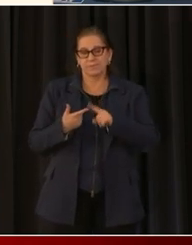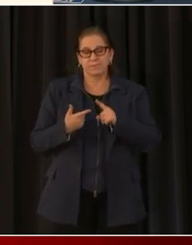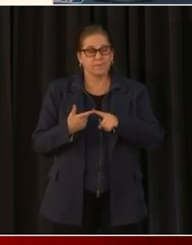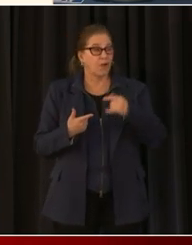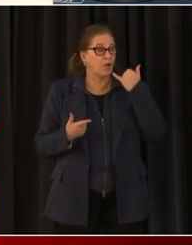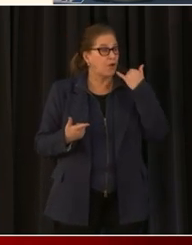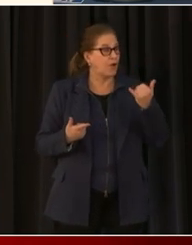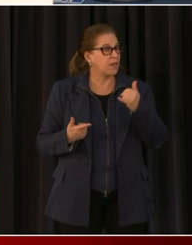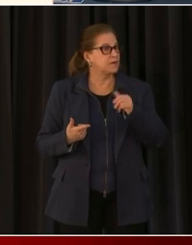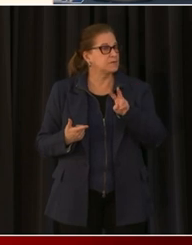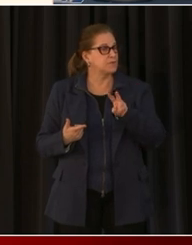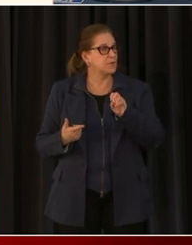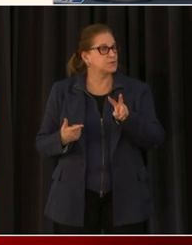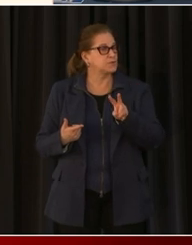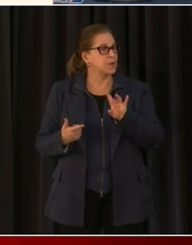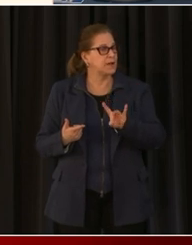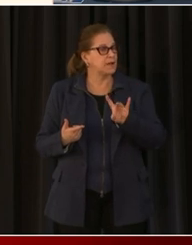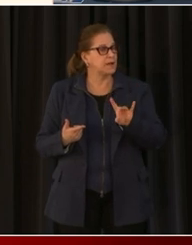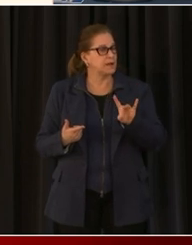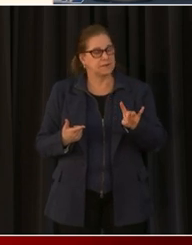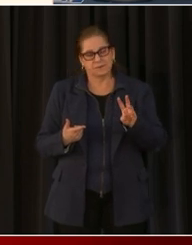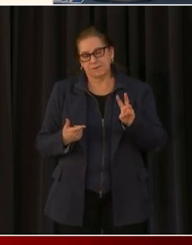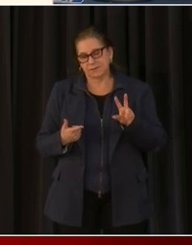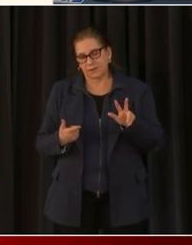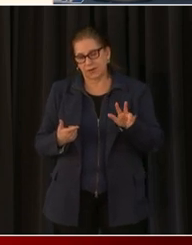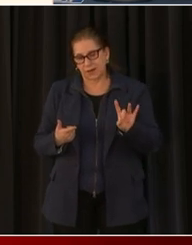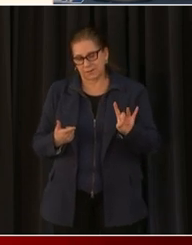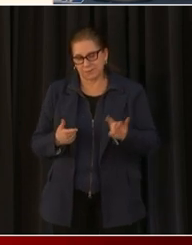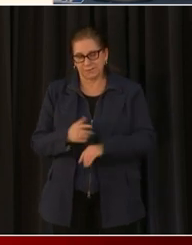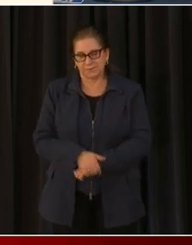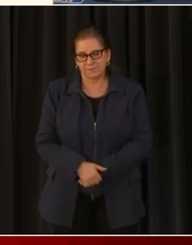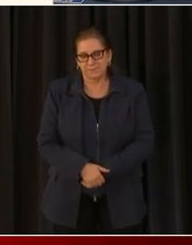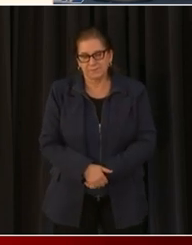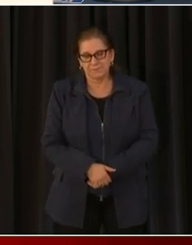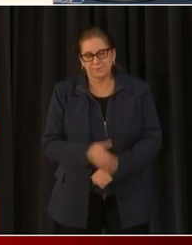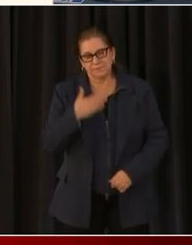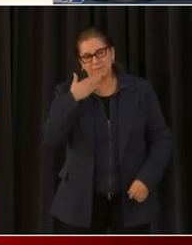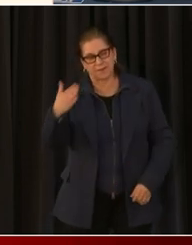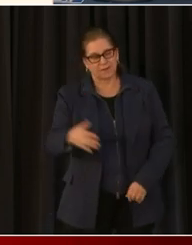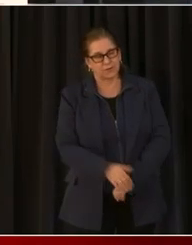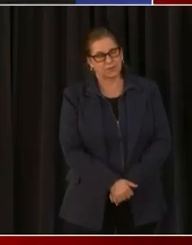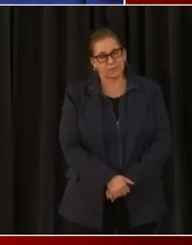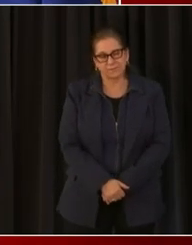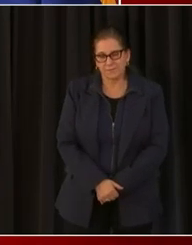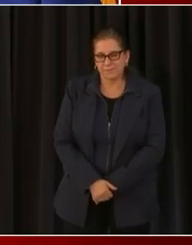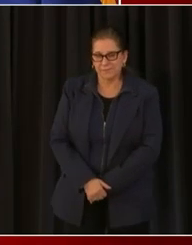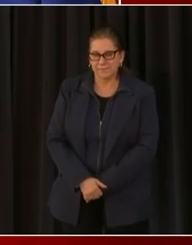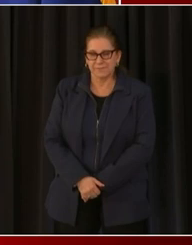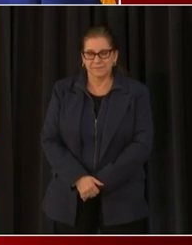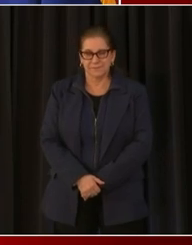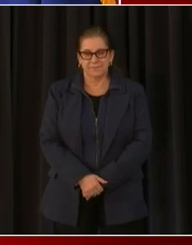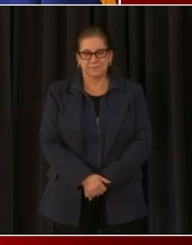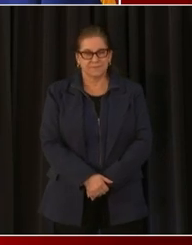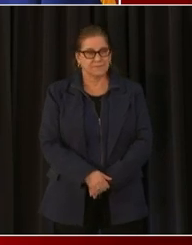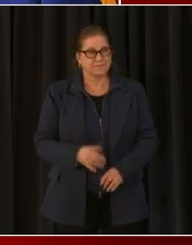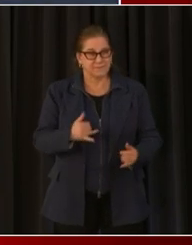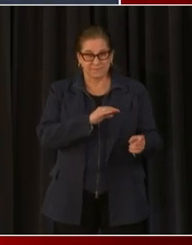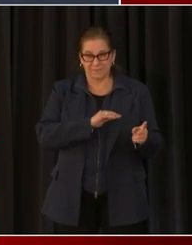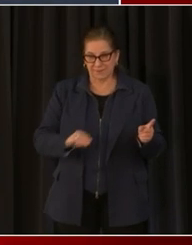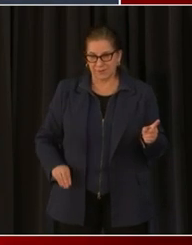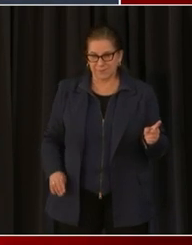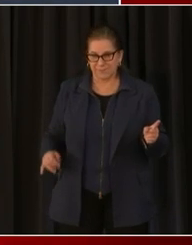www.myschooldc.org. Thank you. And finally, we